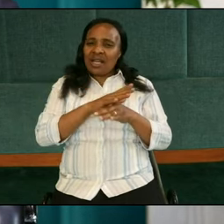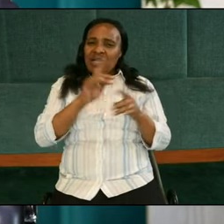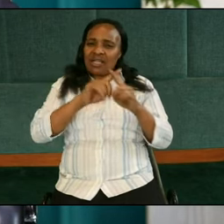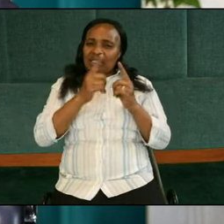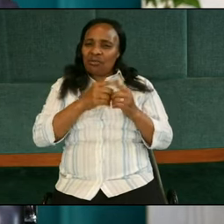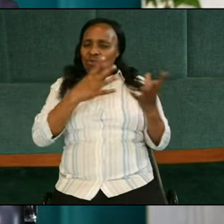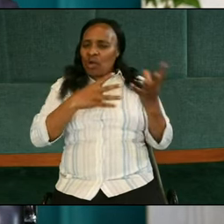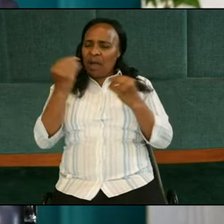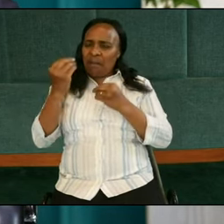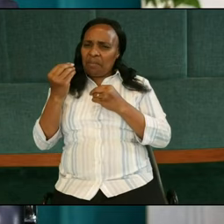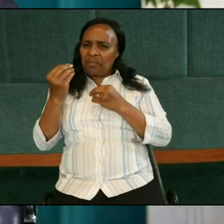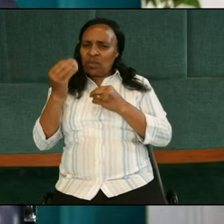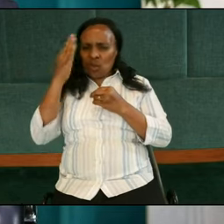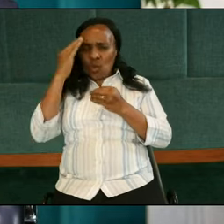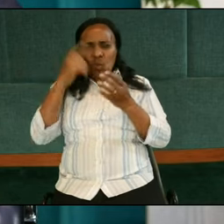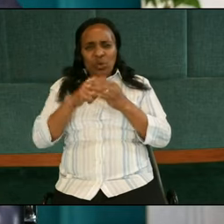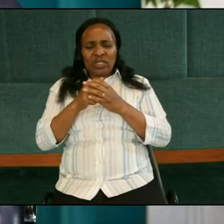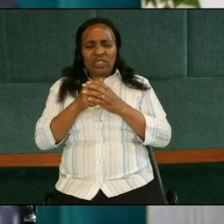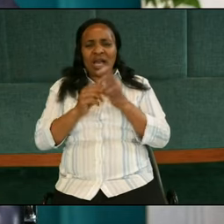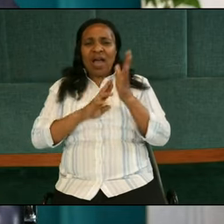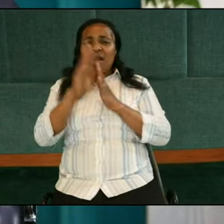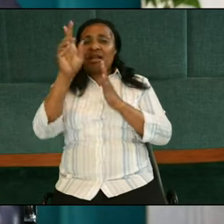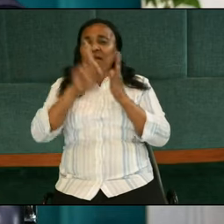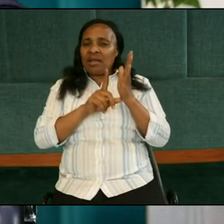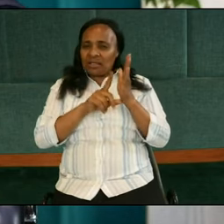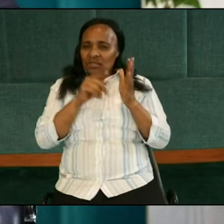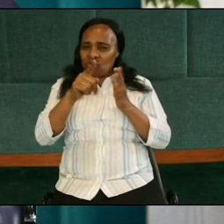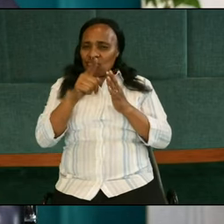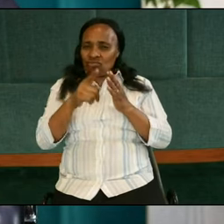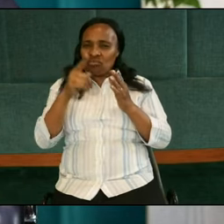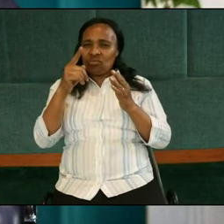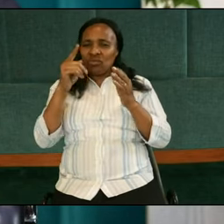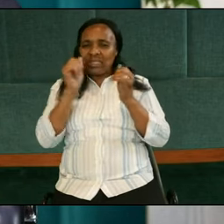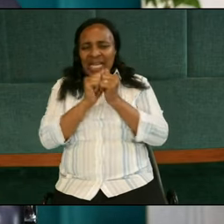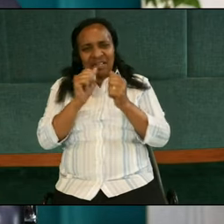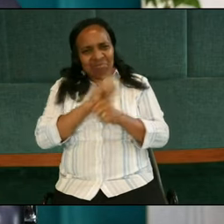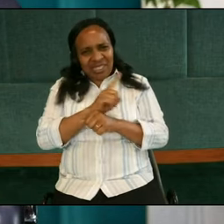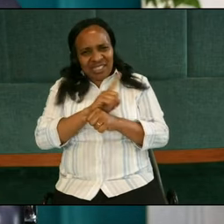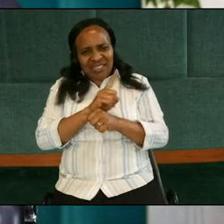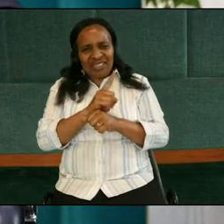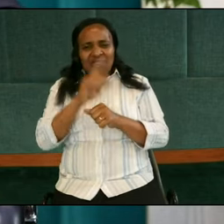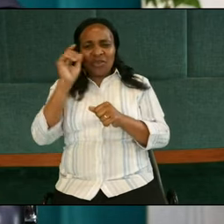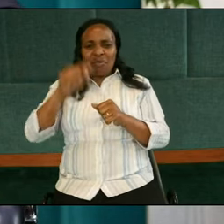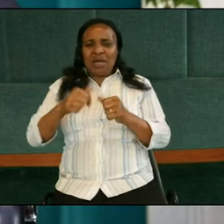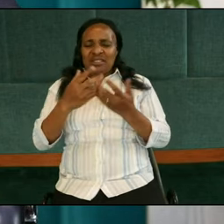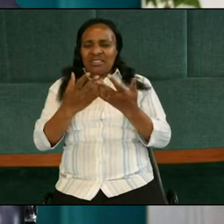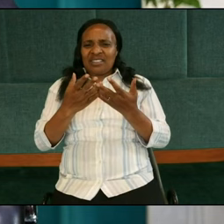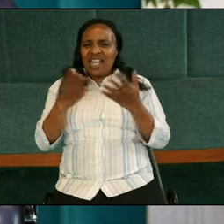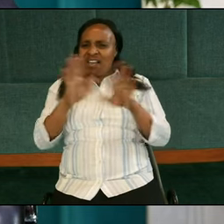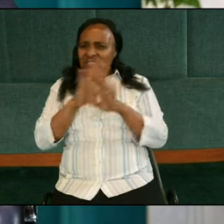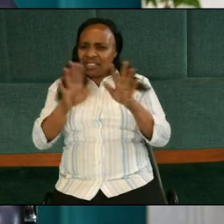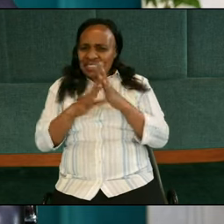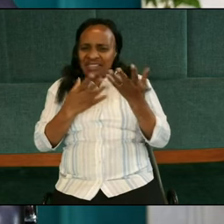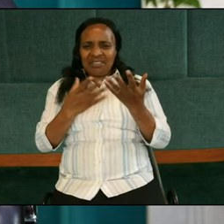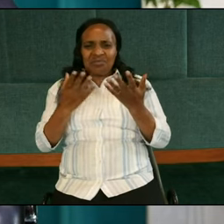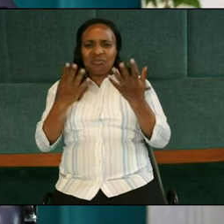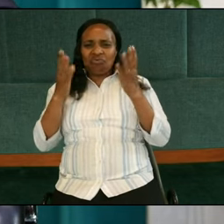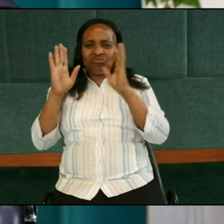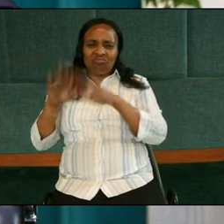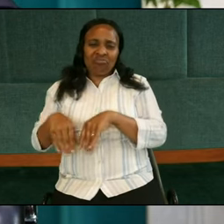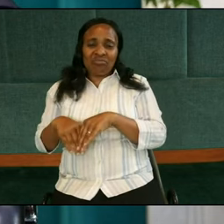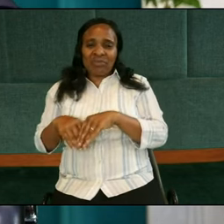like, but man, you know what? Let's just do it. It's just 10 minutes, you know. It's just, you know, we sugarcoat everything. So it is this thing